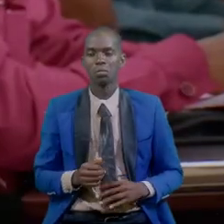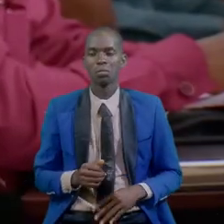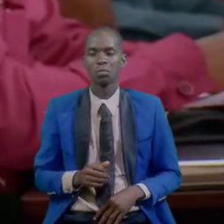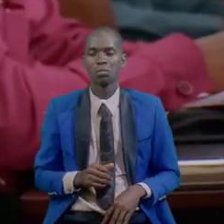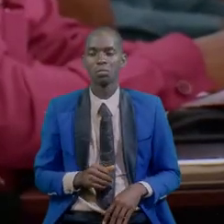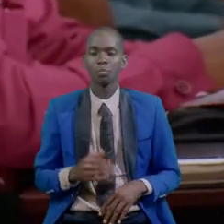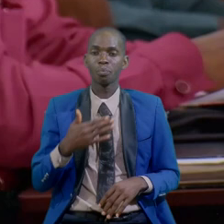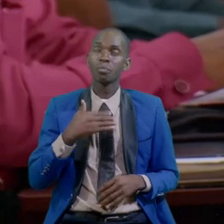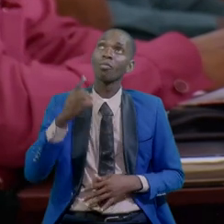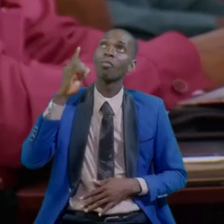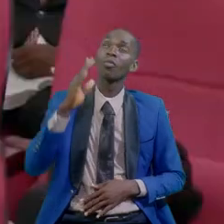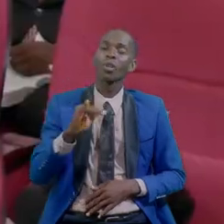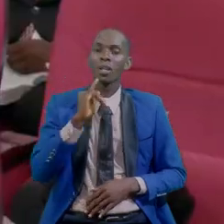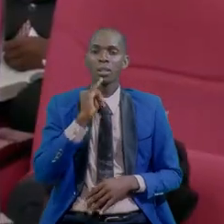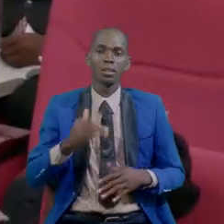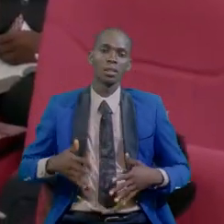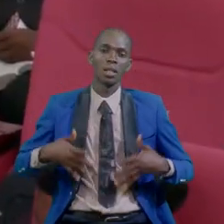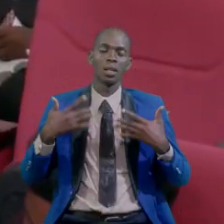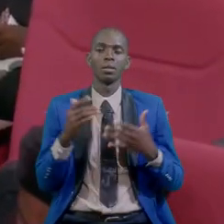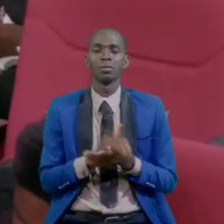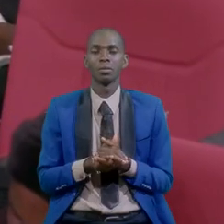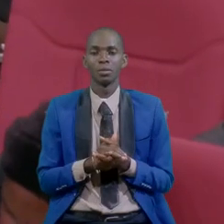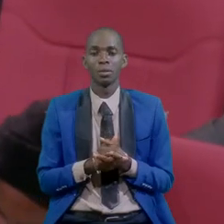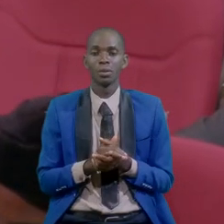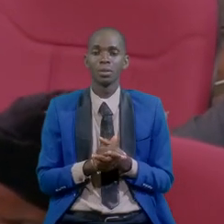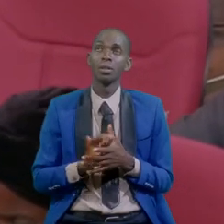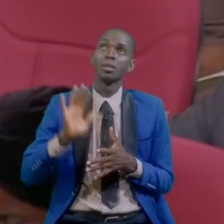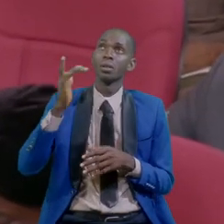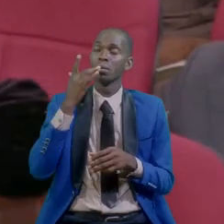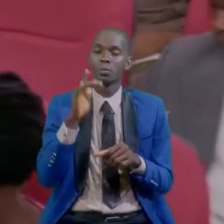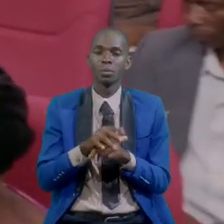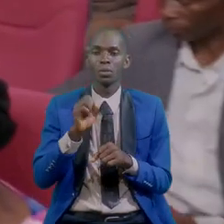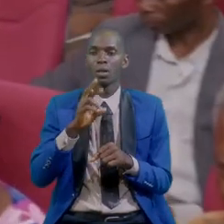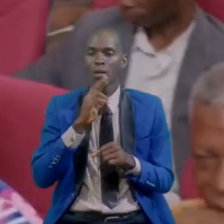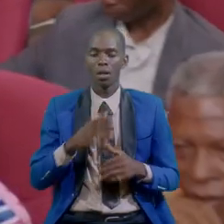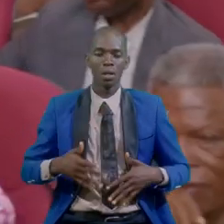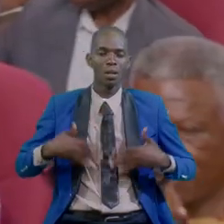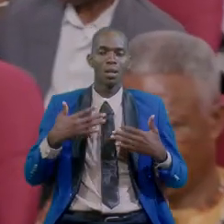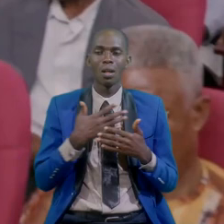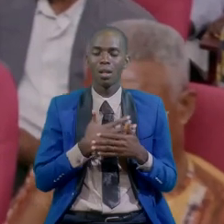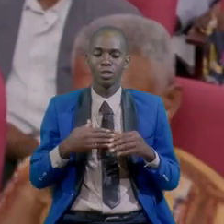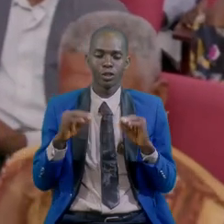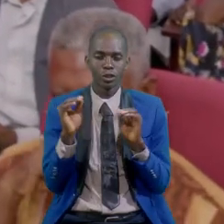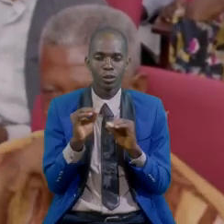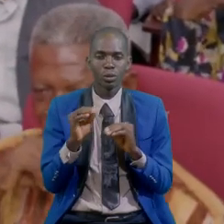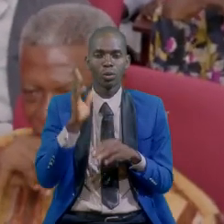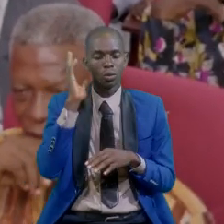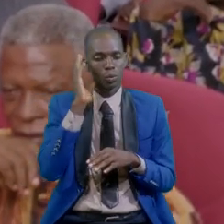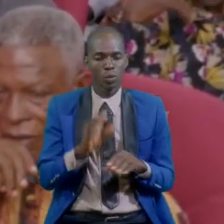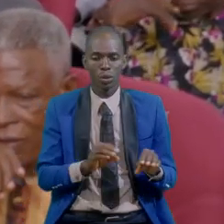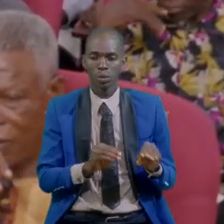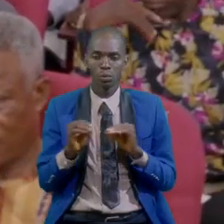God is alive. The promises are alive. And nothing will shake you